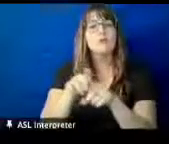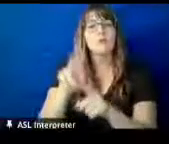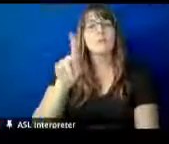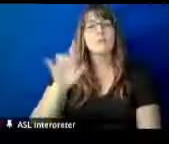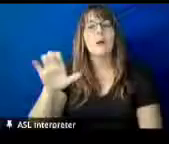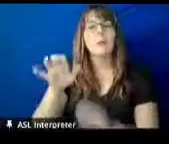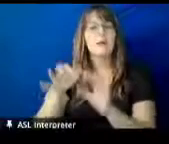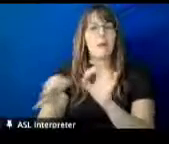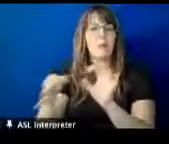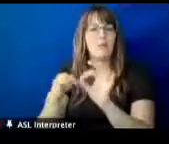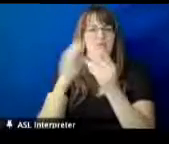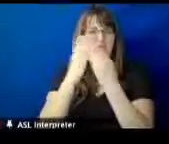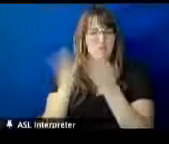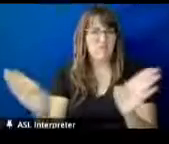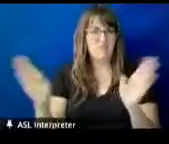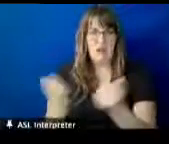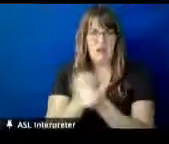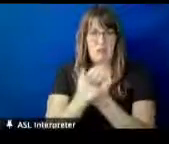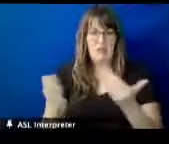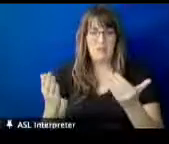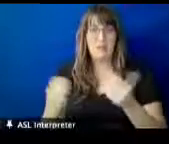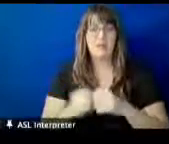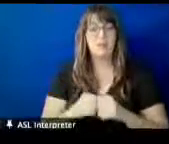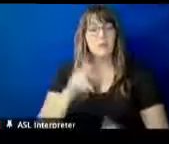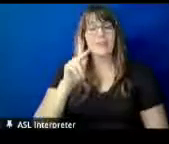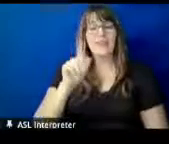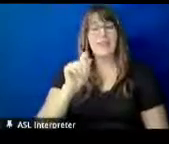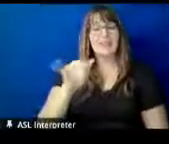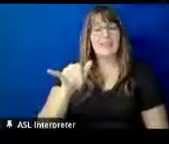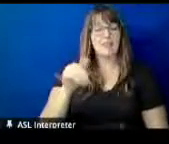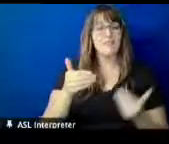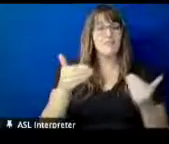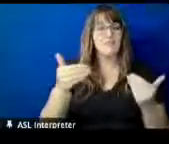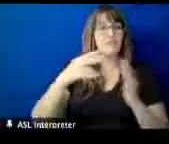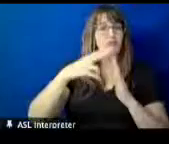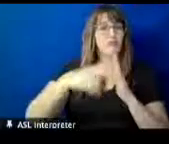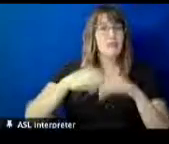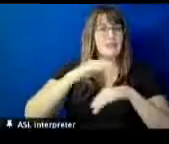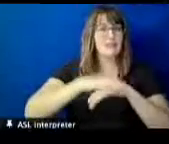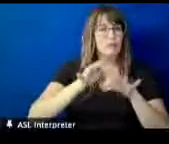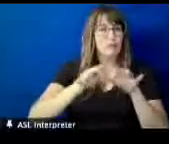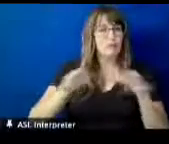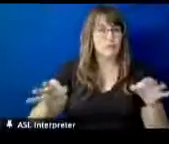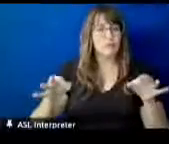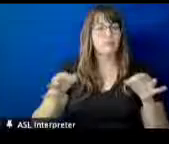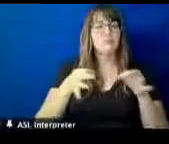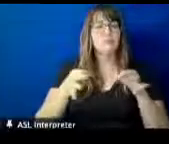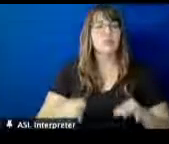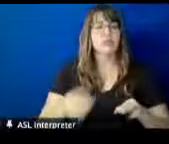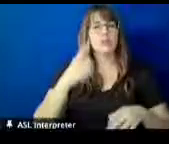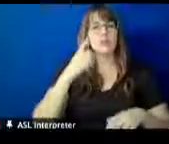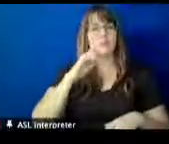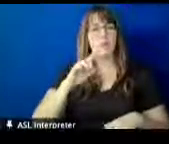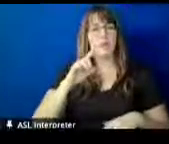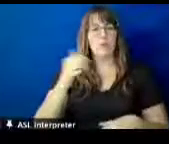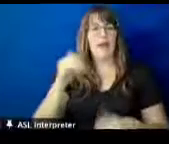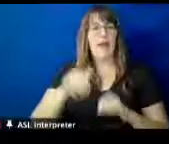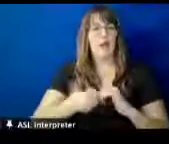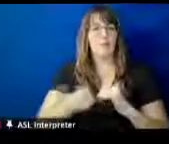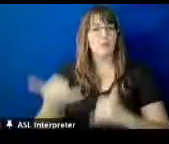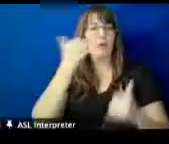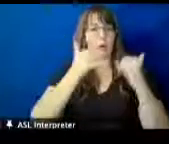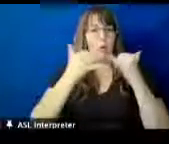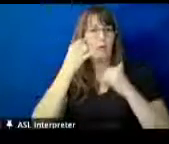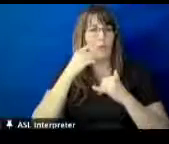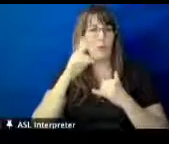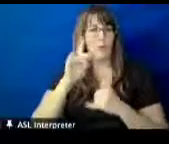comment. And Katie, could you please read the full instructions on the call-in? Yes, Chair.